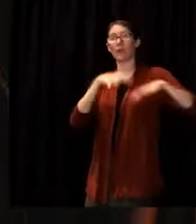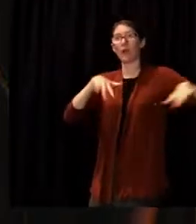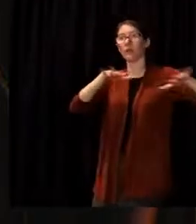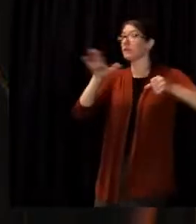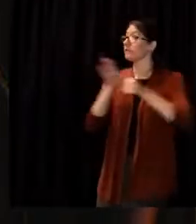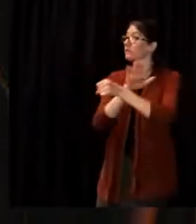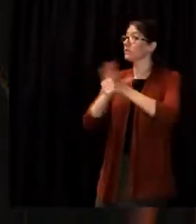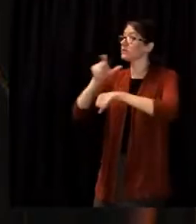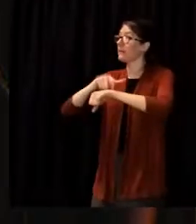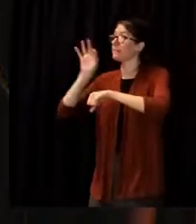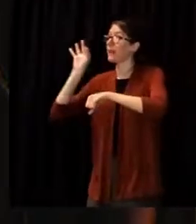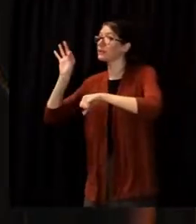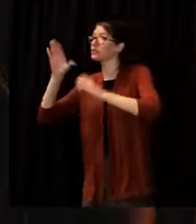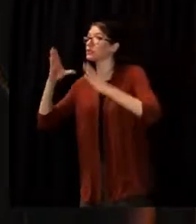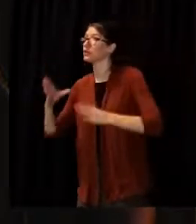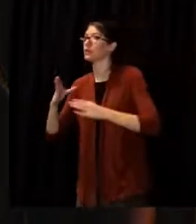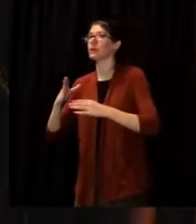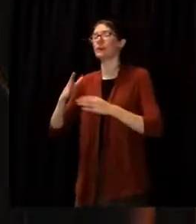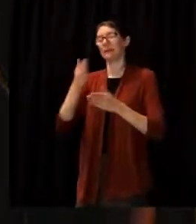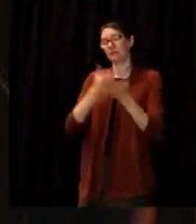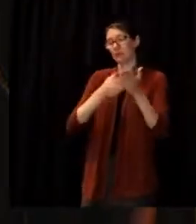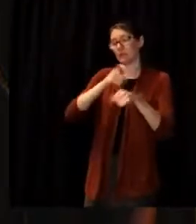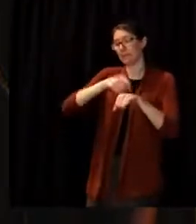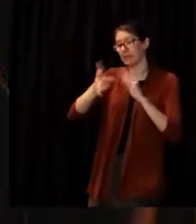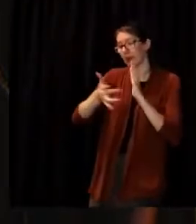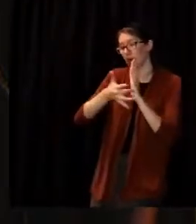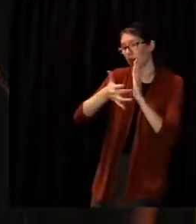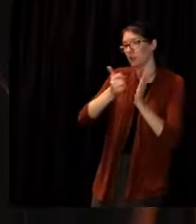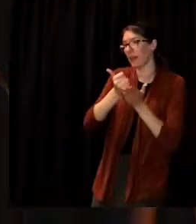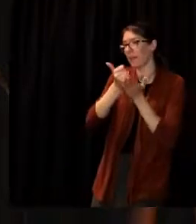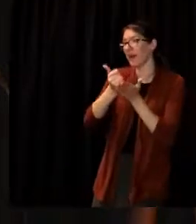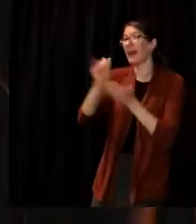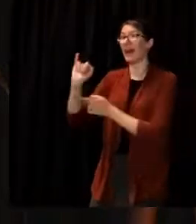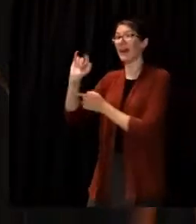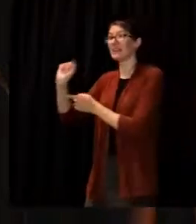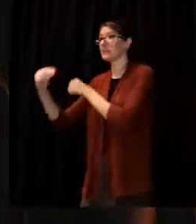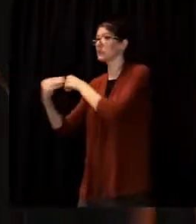pastor, part-time technological help, IT consulting,